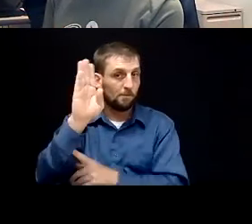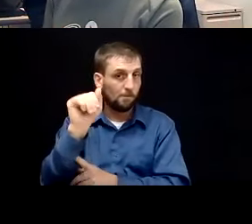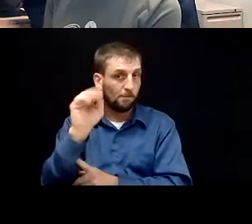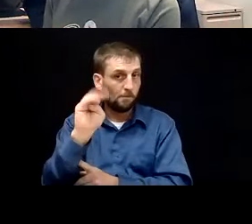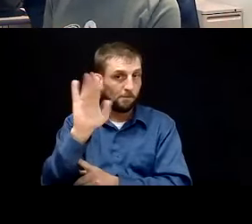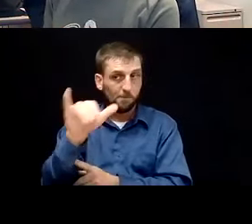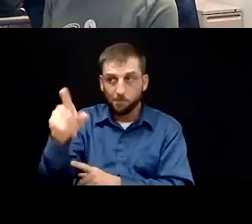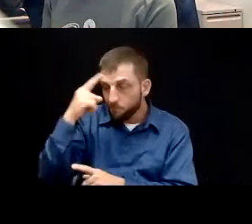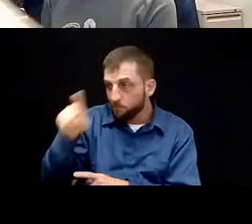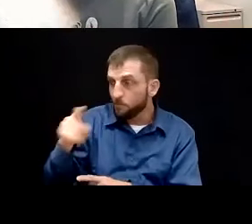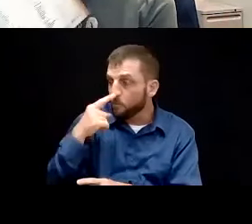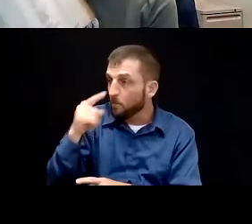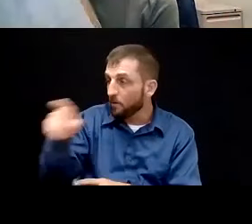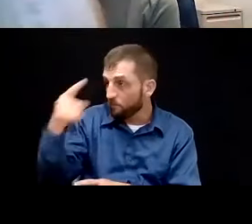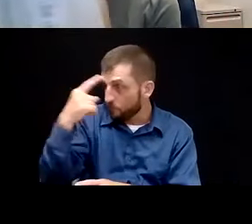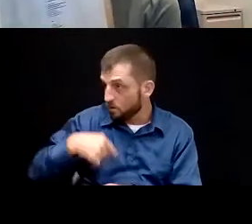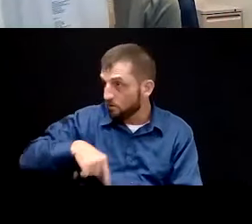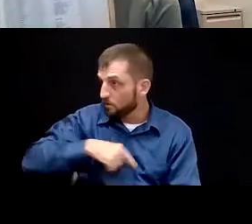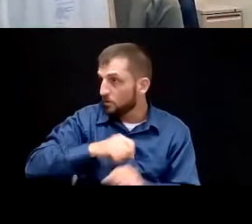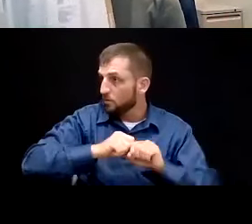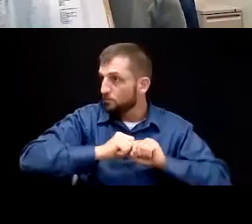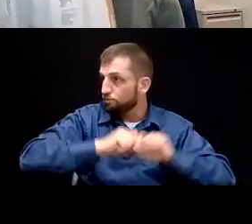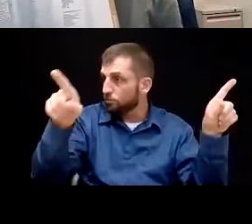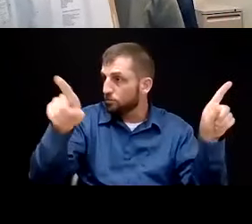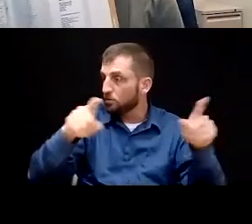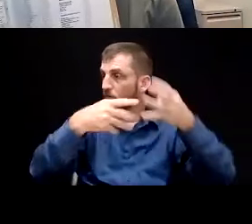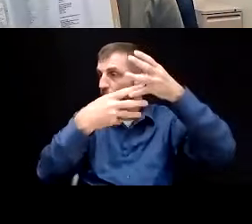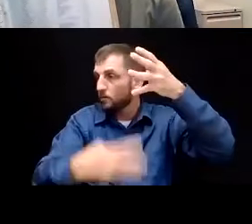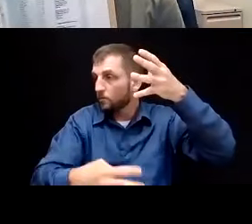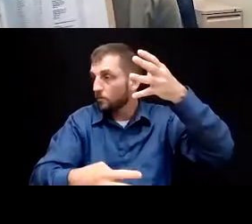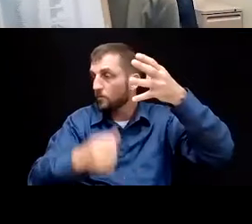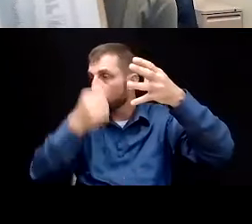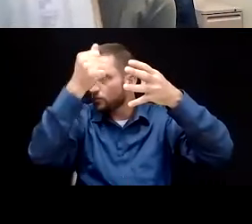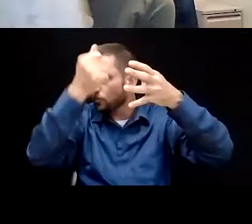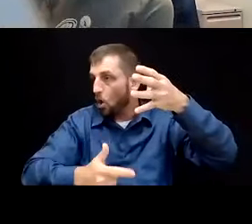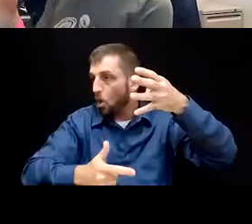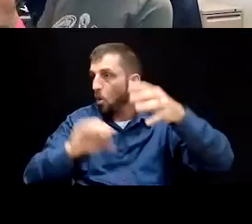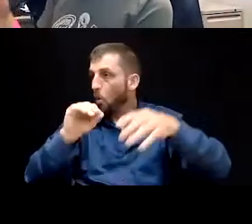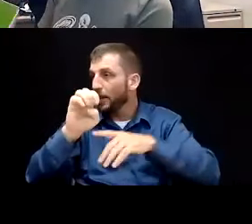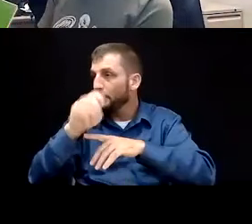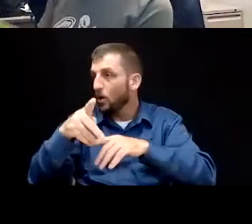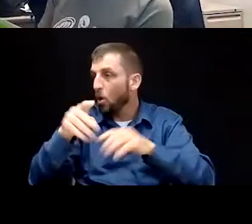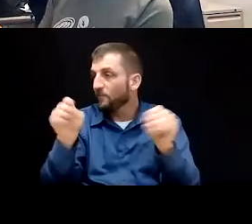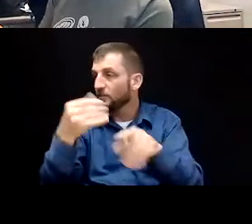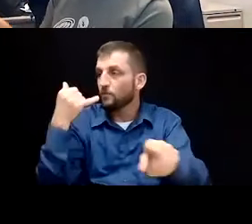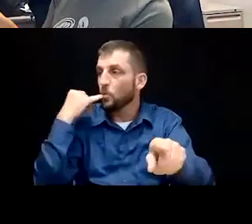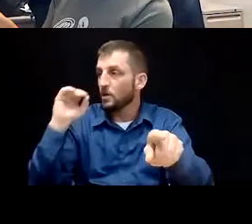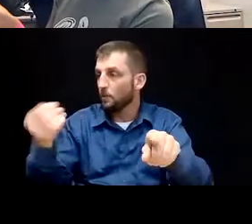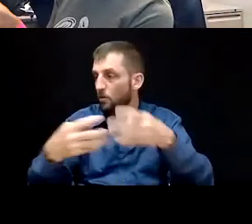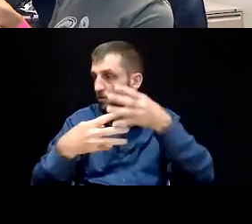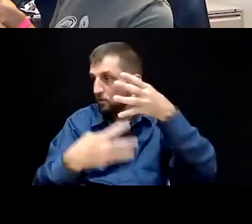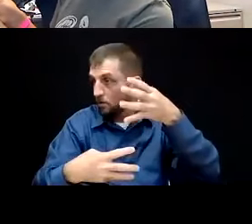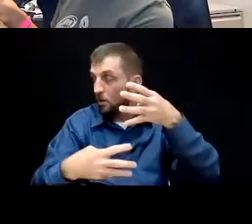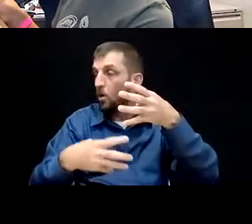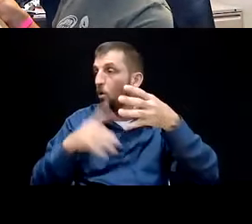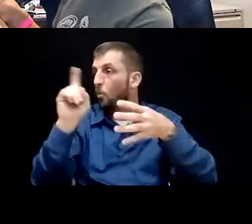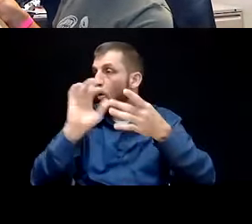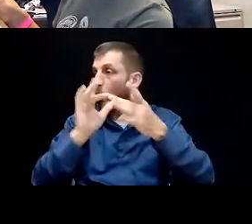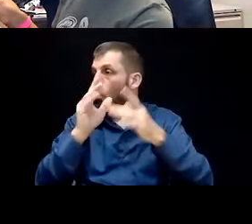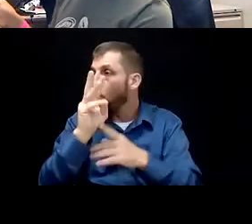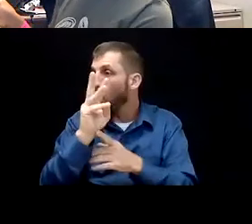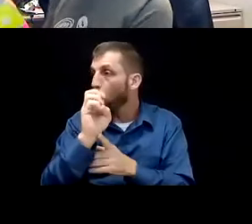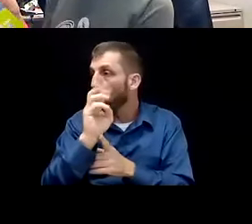of the participants that has the phone numbers of each local Office of Emergency Preparedness. It has their website, if there's